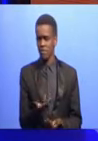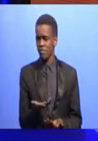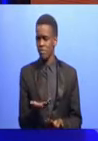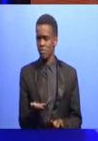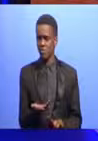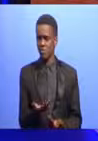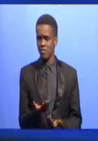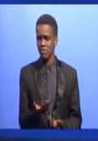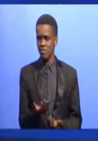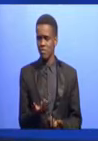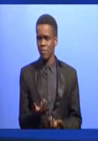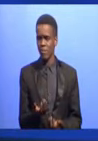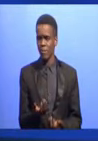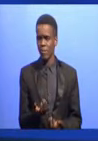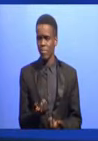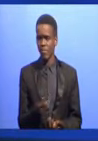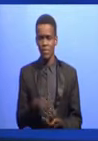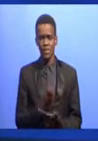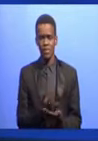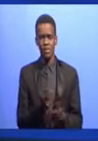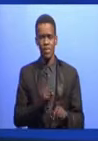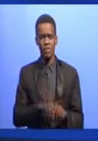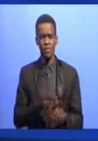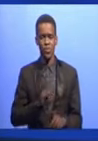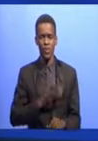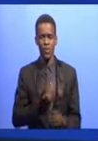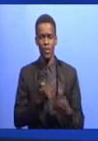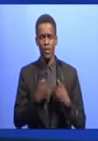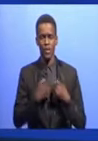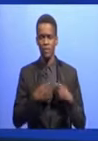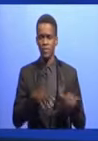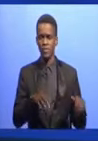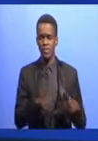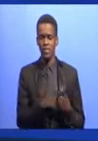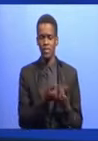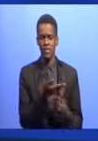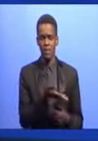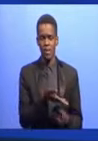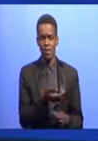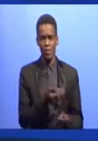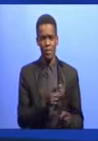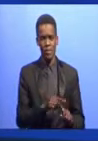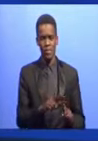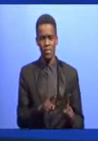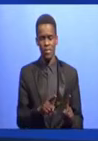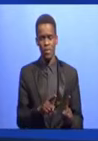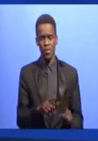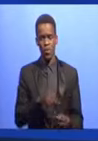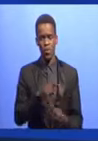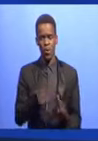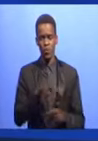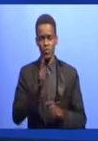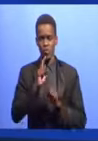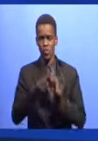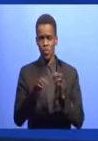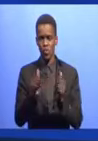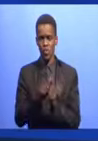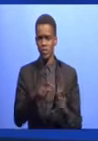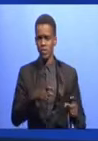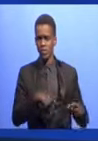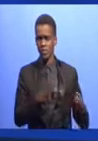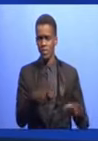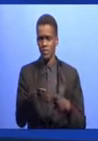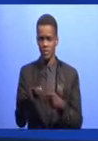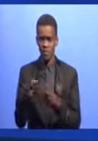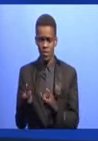e e leng teng ke yone e re bolaeng sometimes because ha re bua ka the supply chain and logistics logistics supply chain if go bema